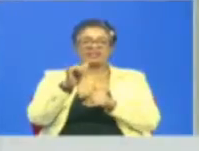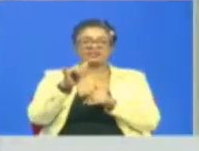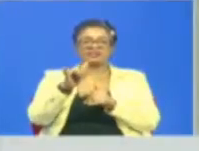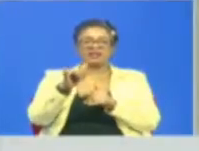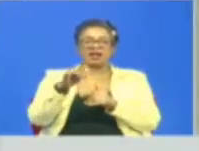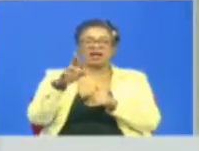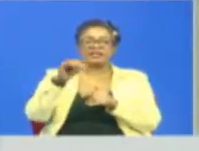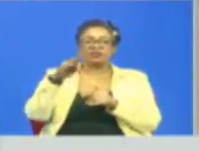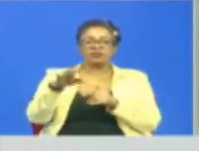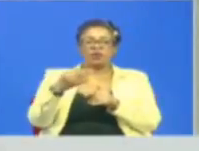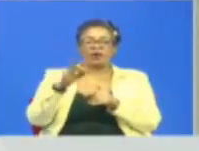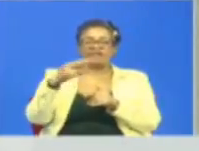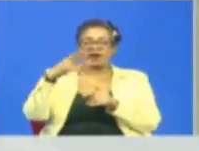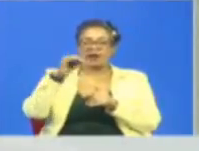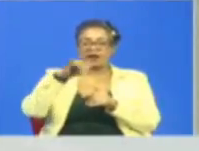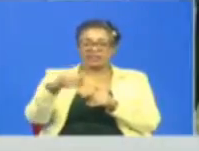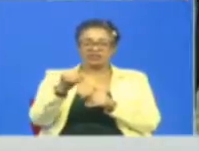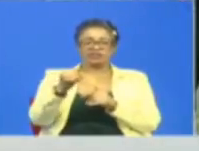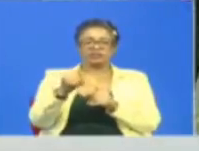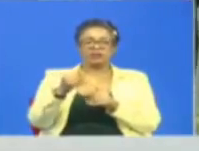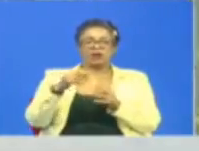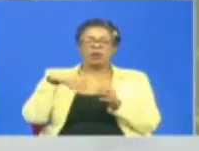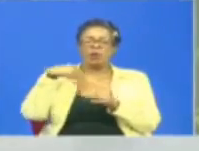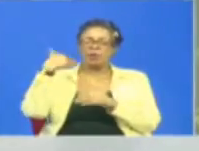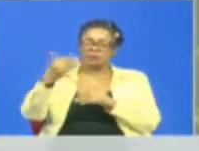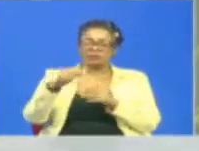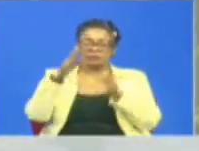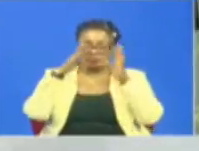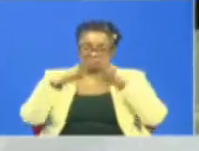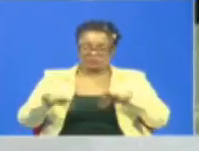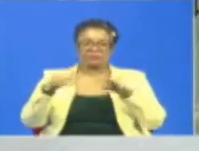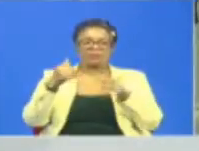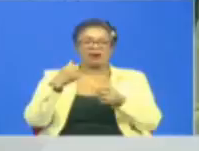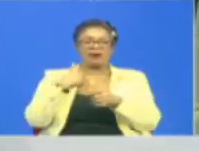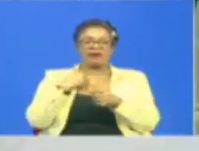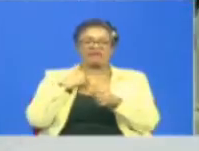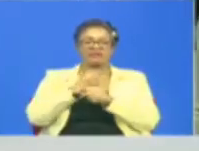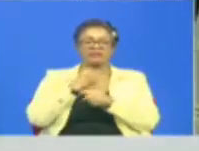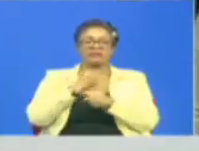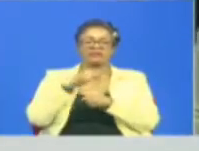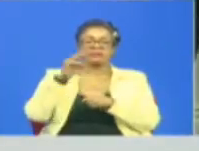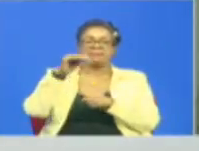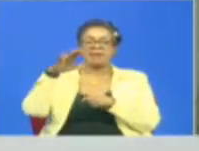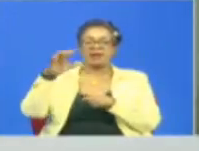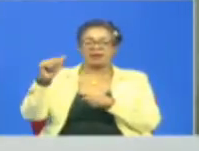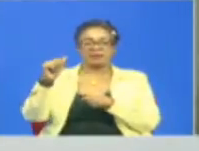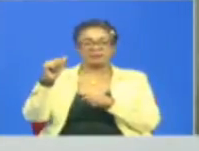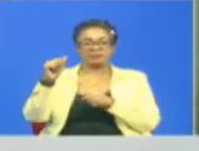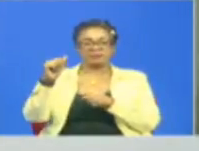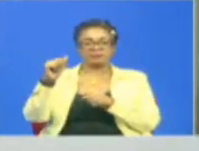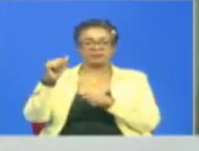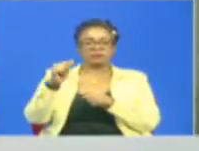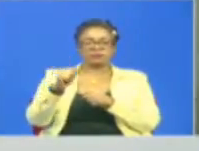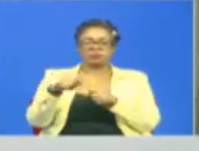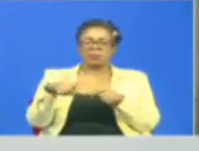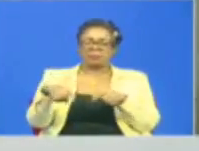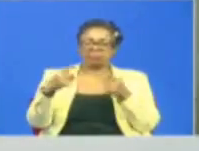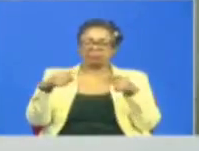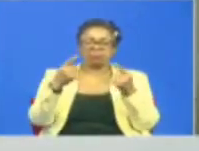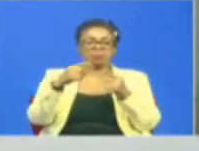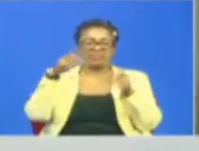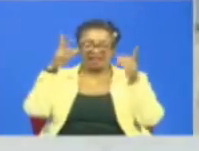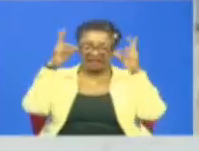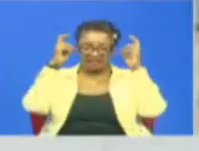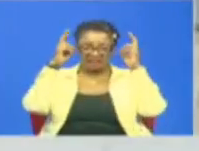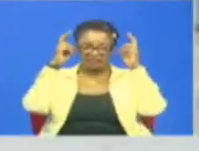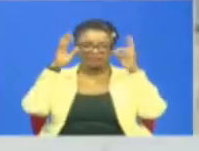of Hajj, which is the annual Muslim pilgrimage in Mecca to symbolically, quote, humiliate the devil. The ritual would